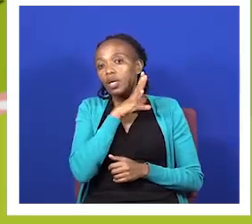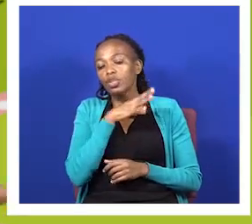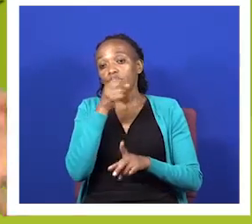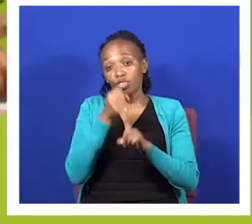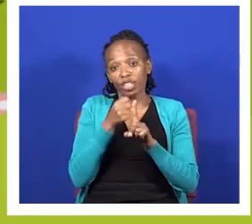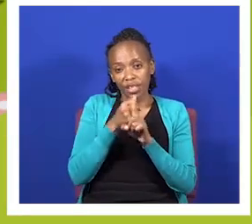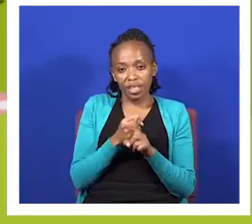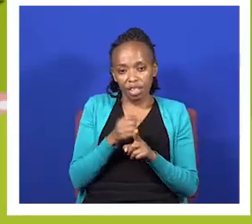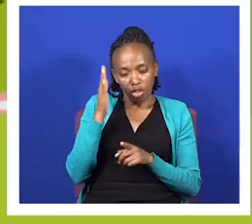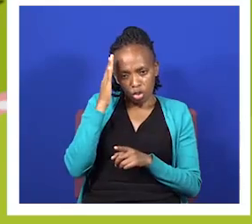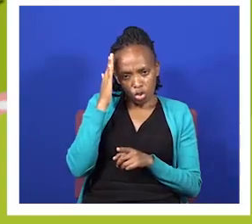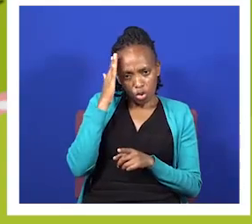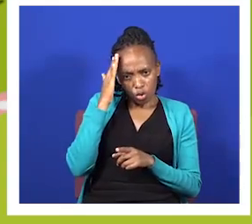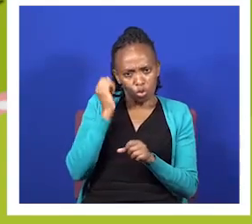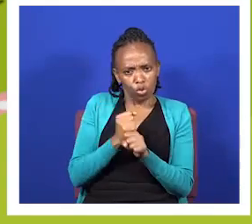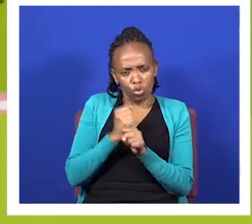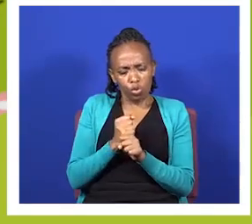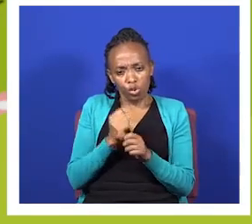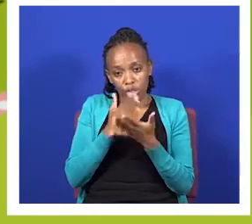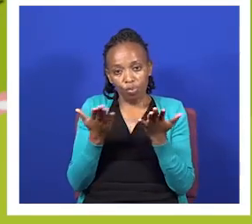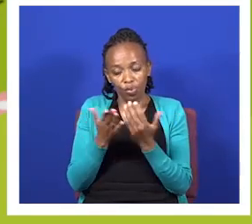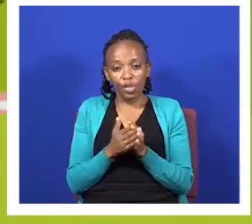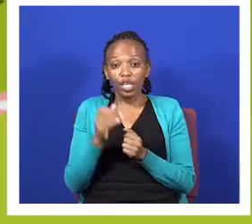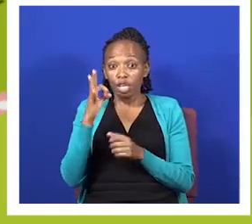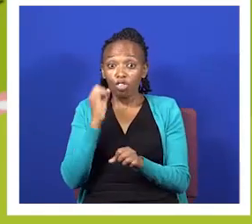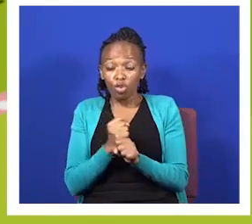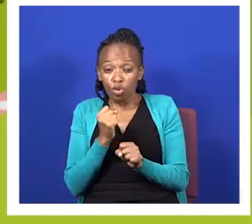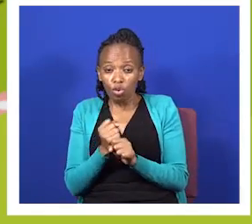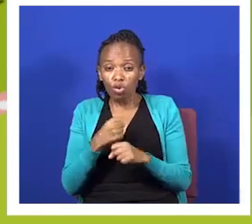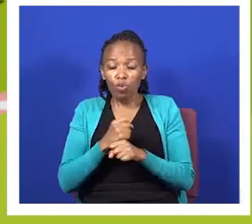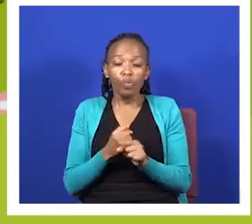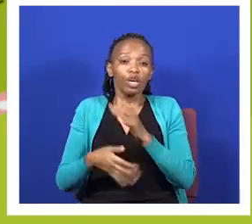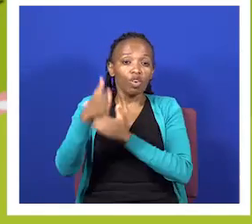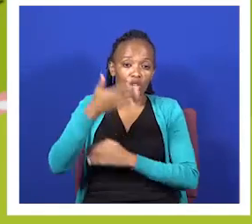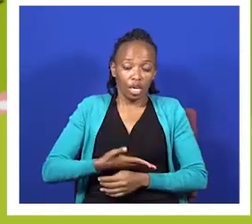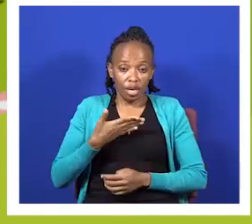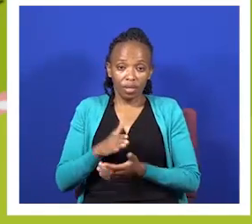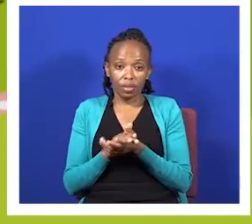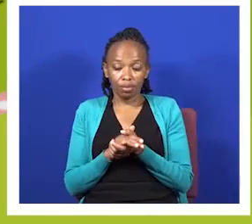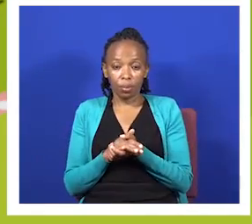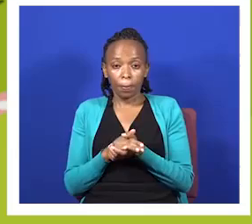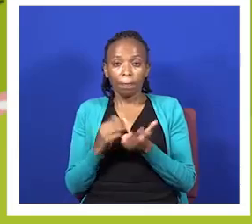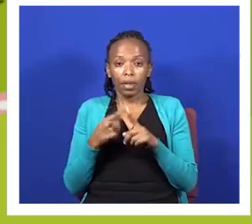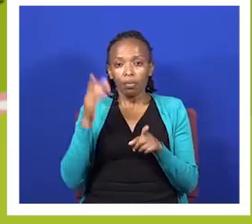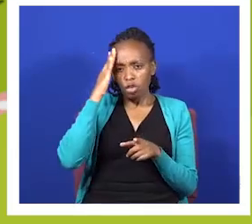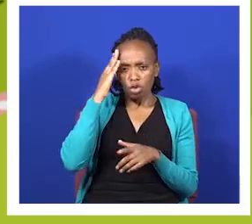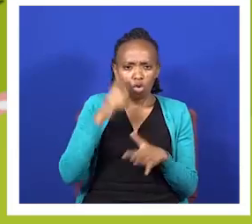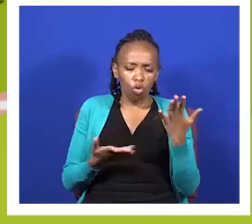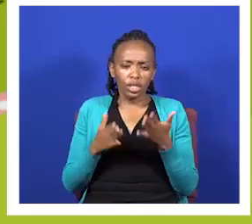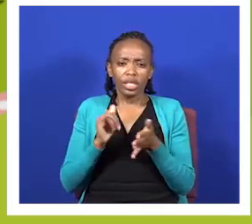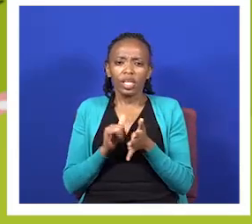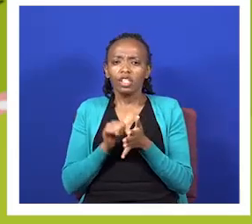shouting, fighting. Do you do some of those things? If you do, you make God angry. But you know